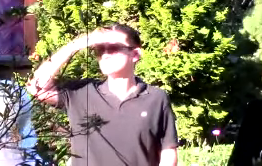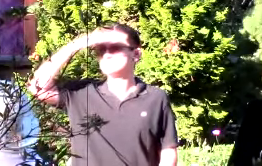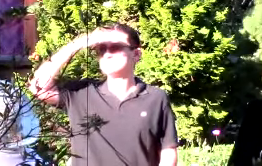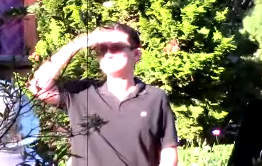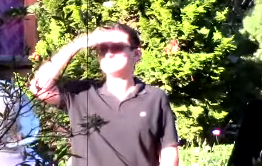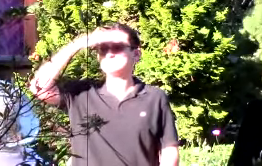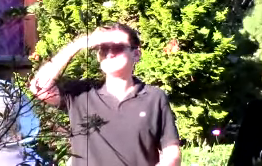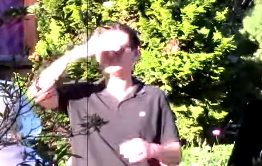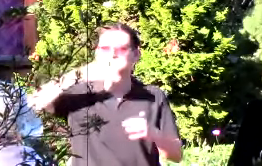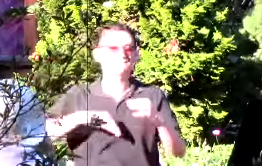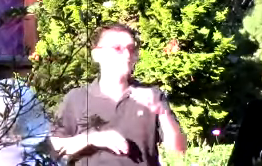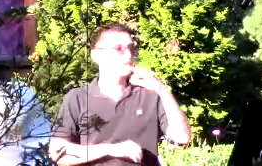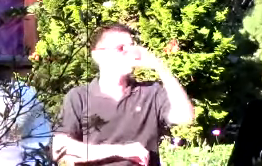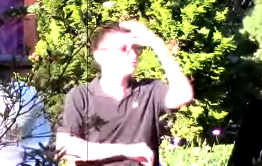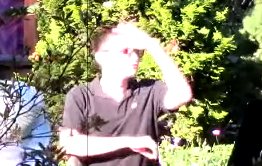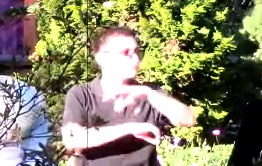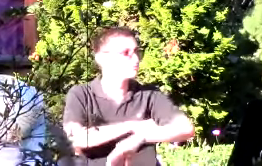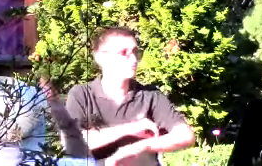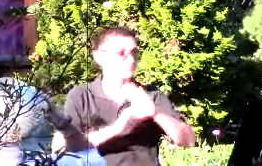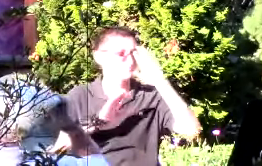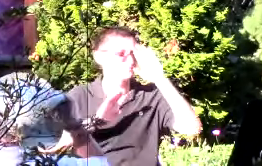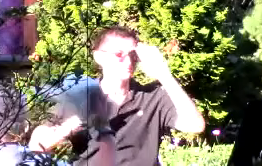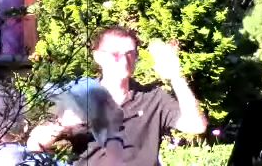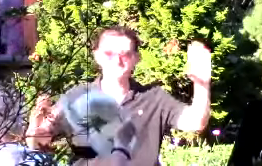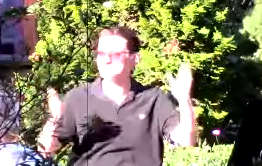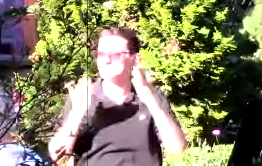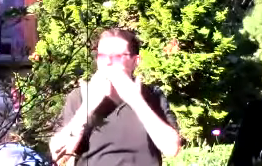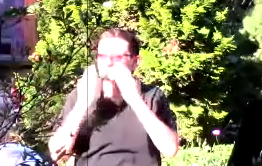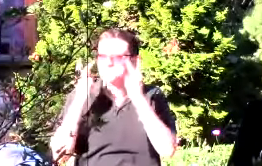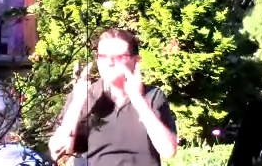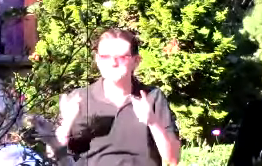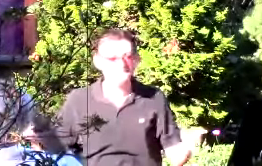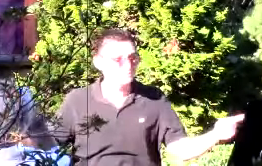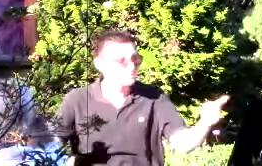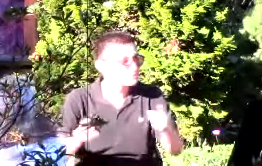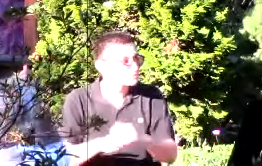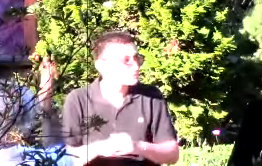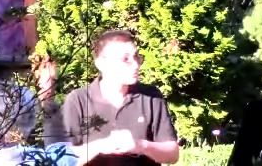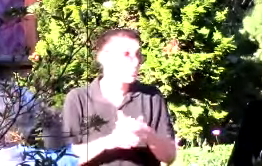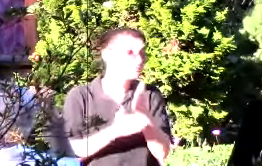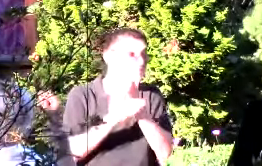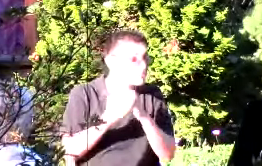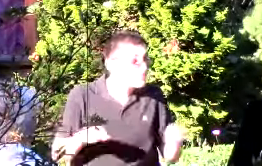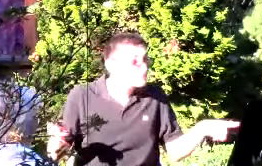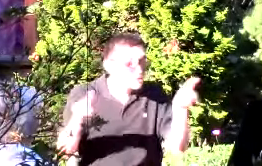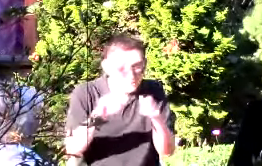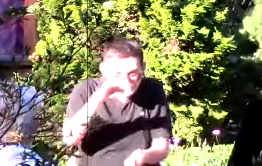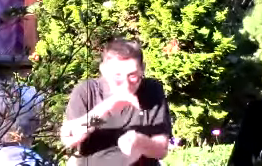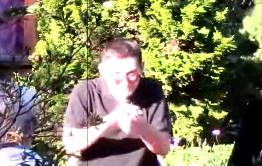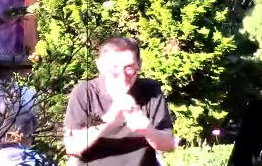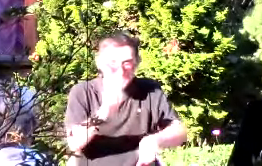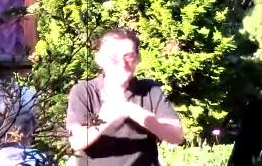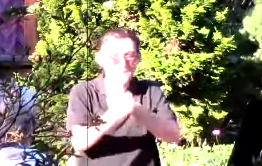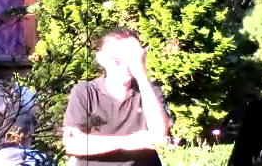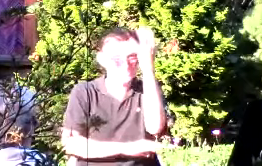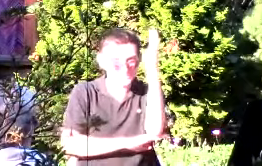Shabbat Shalom. Shabbat Shalom. It's good to see you, to see parts of you tucked behind trees, to see hopefully you